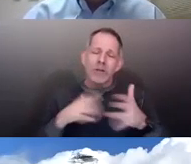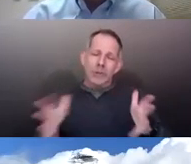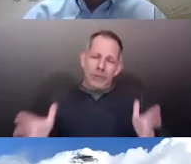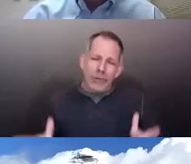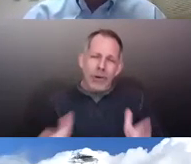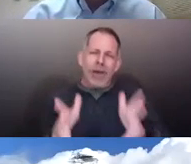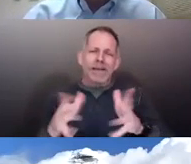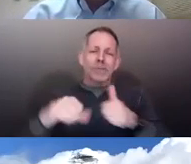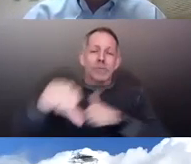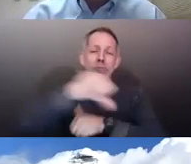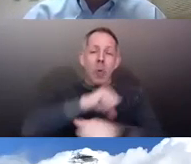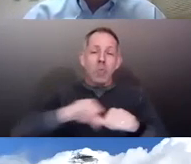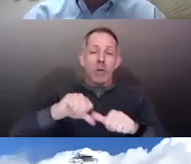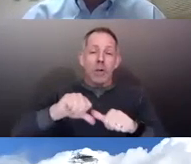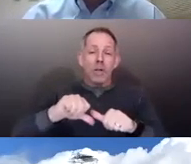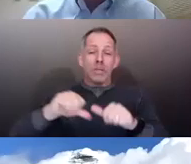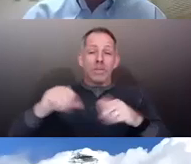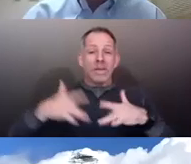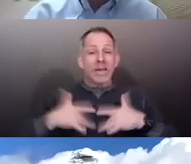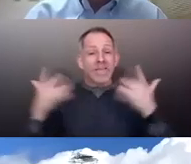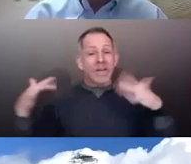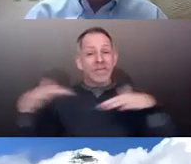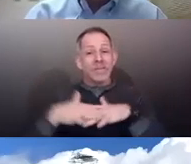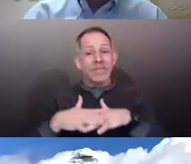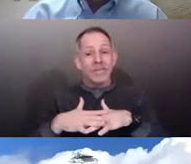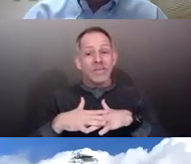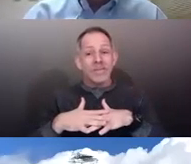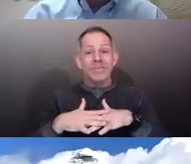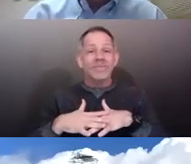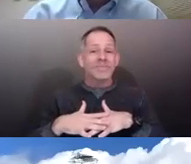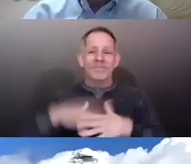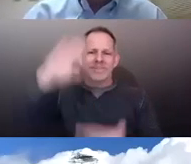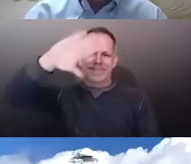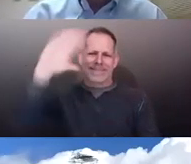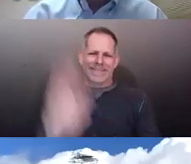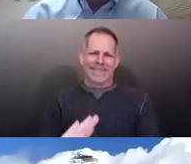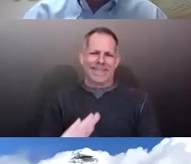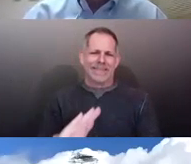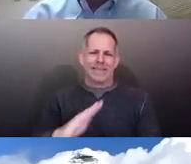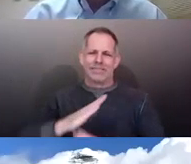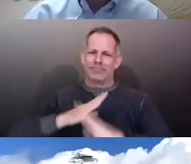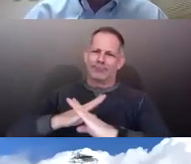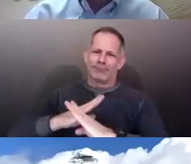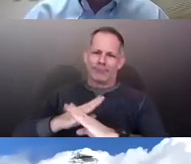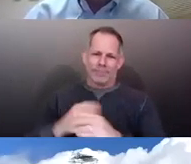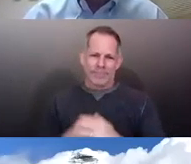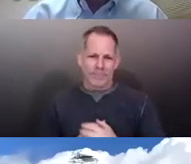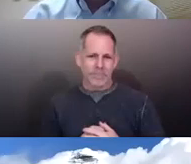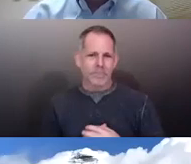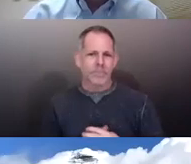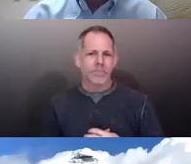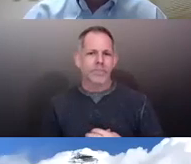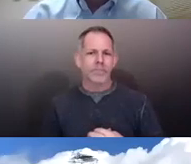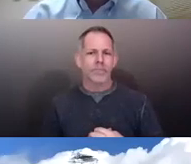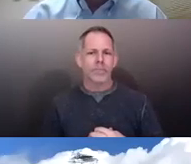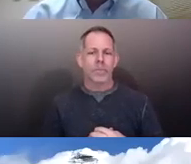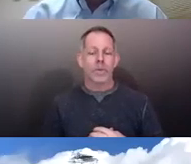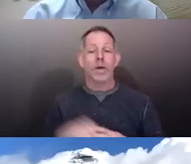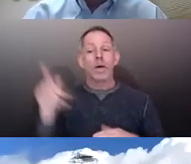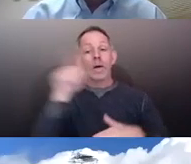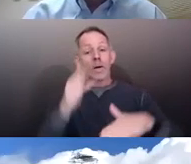aren't in your household that aren't necessary. And then we all need to shelter the oldest adults and the medically vulnerable in